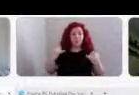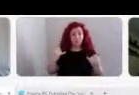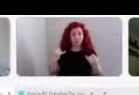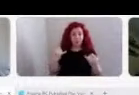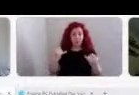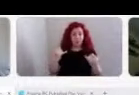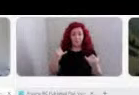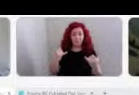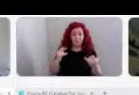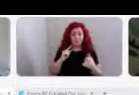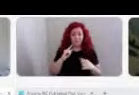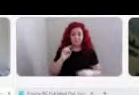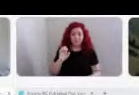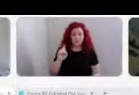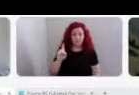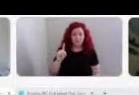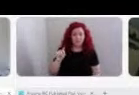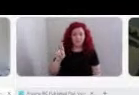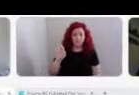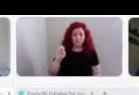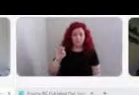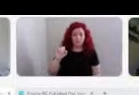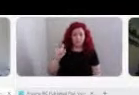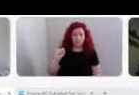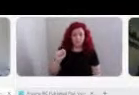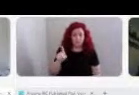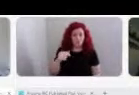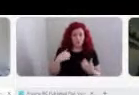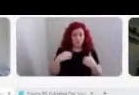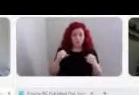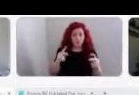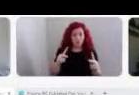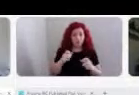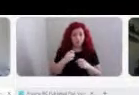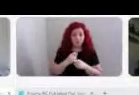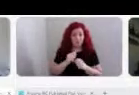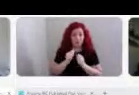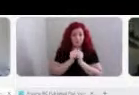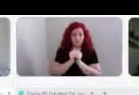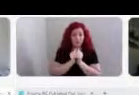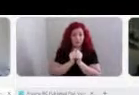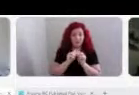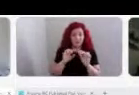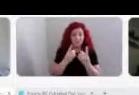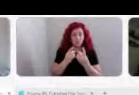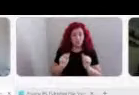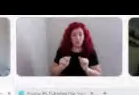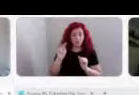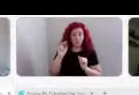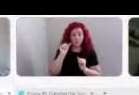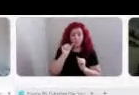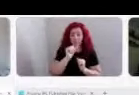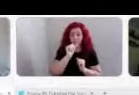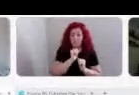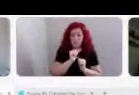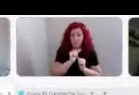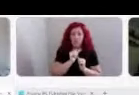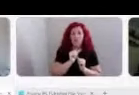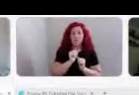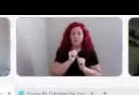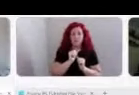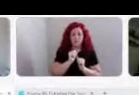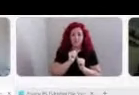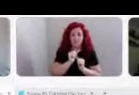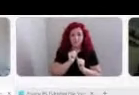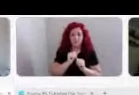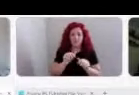those are extremists you have the opportunity to make competitive districts in northern arizona at the same and at